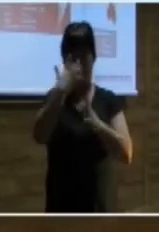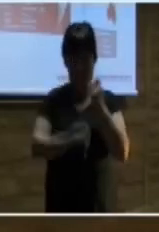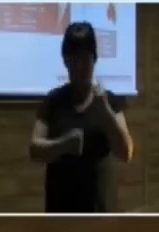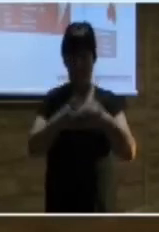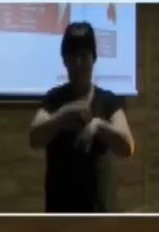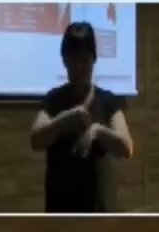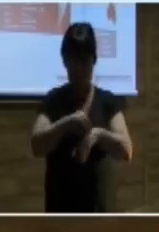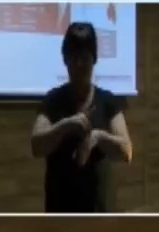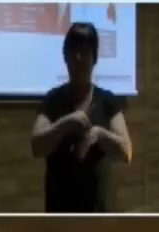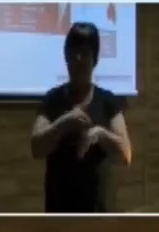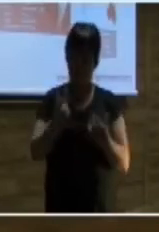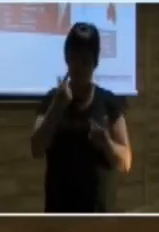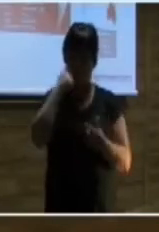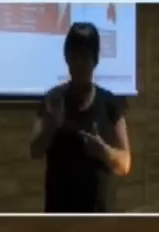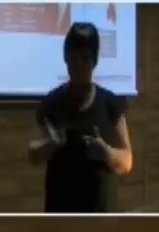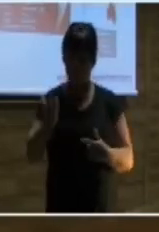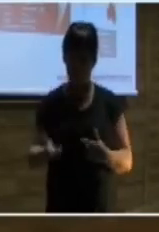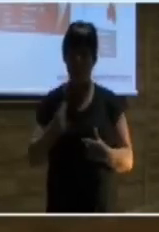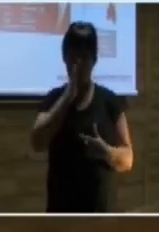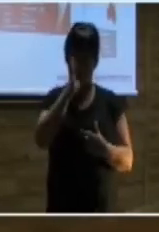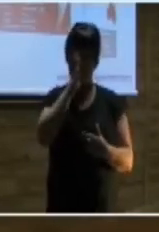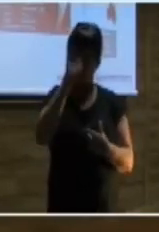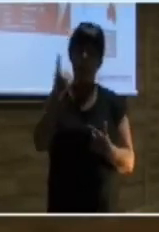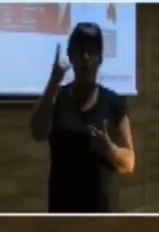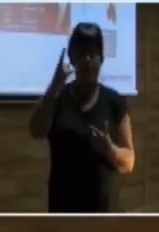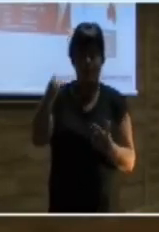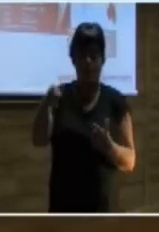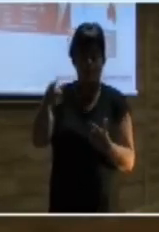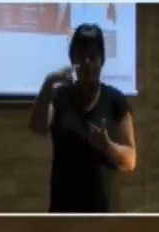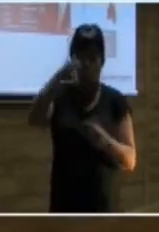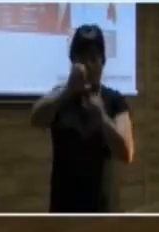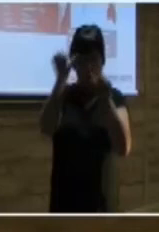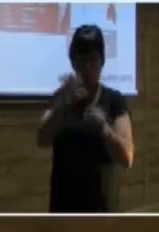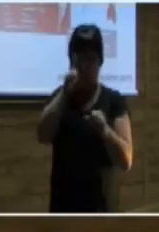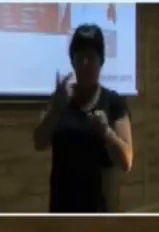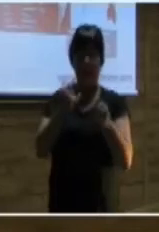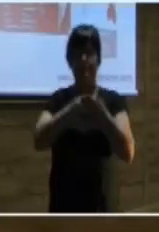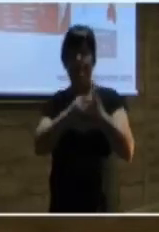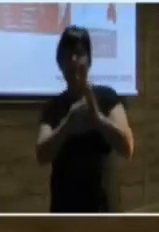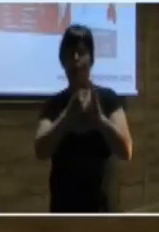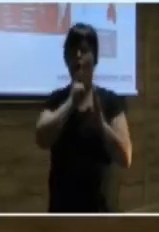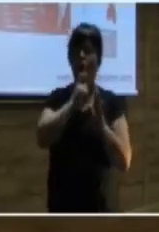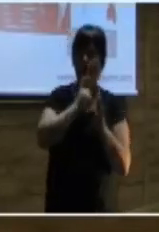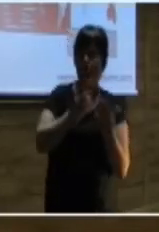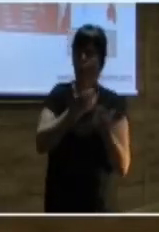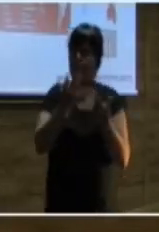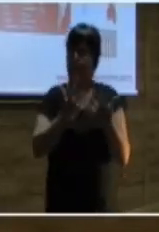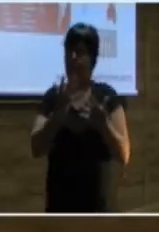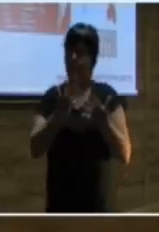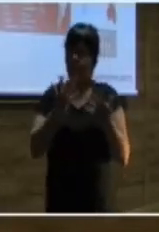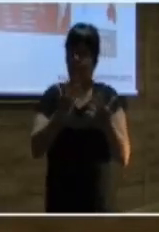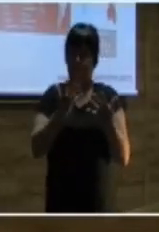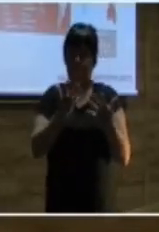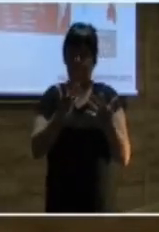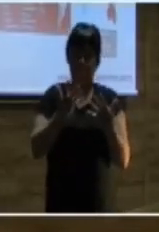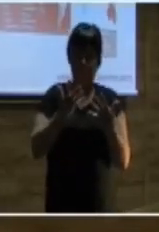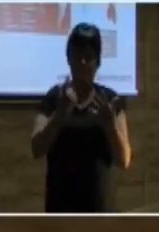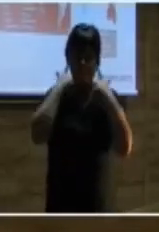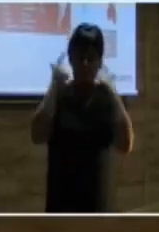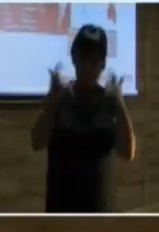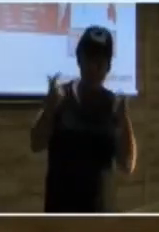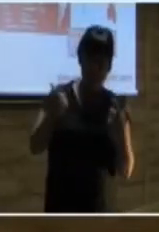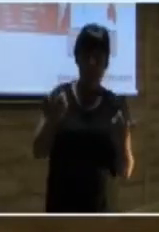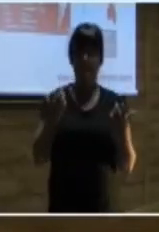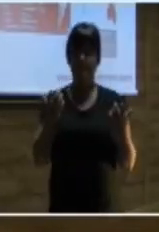can plan for a doubling of the disease in 20 years and the enormous cost is for your government to have a plan and to have a plan